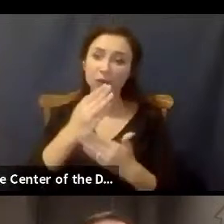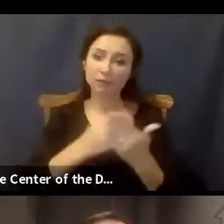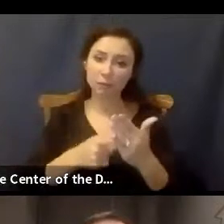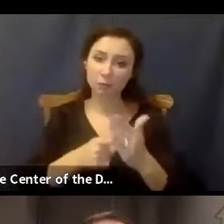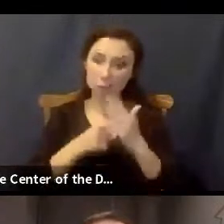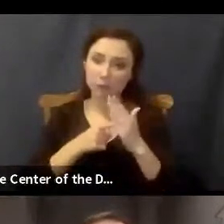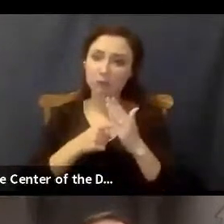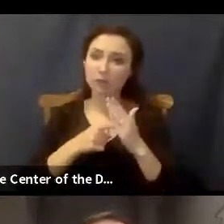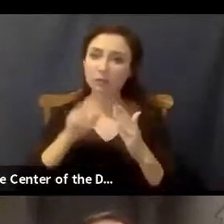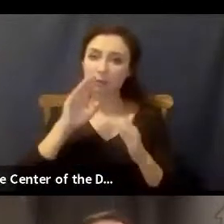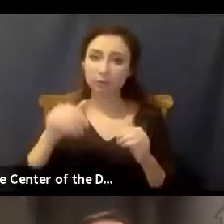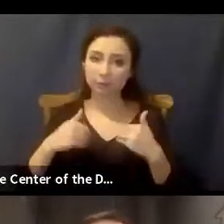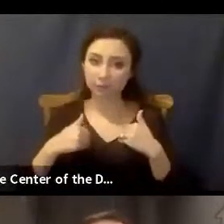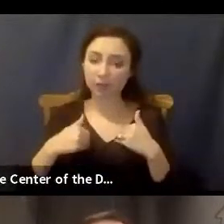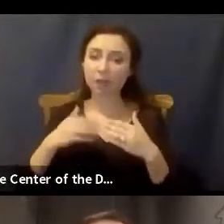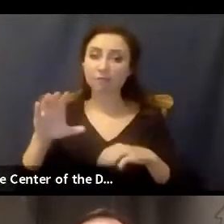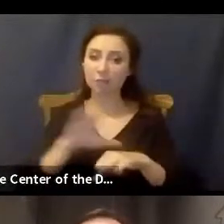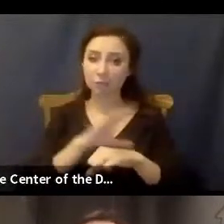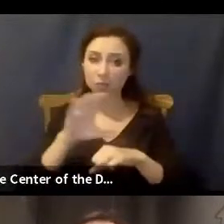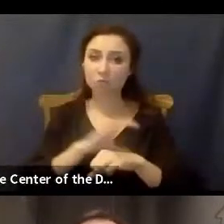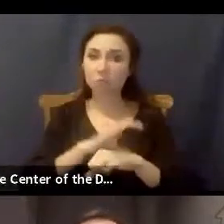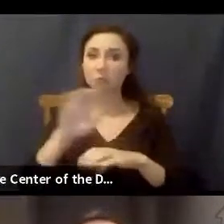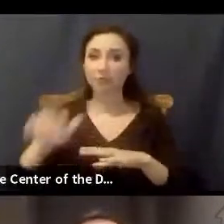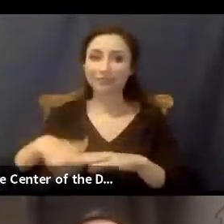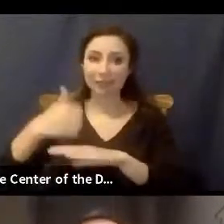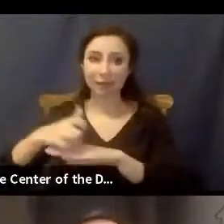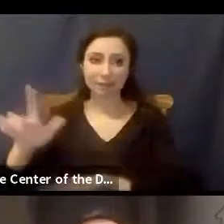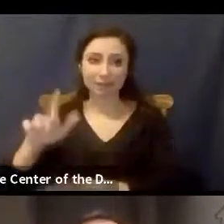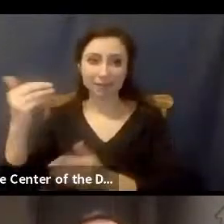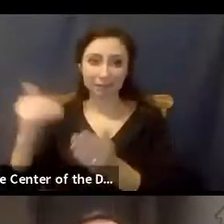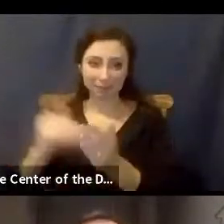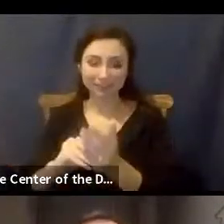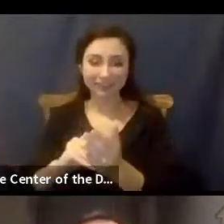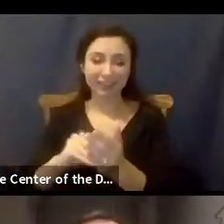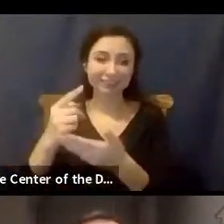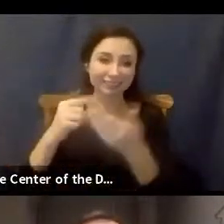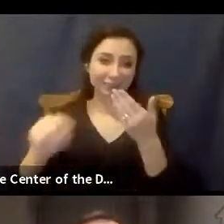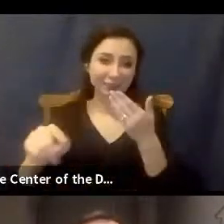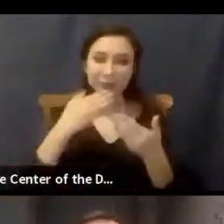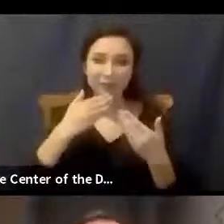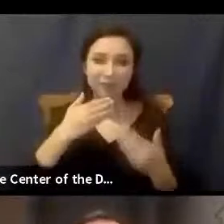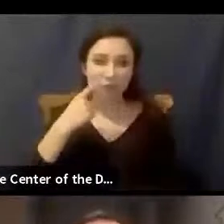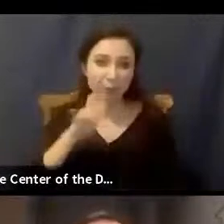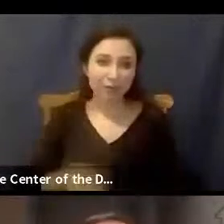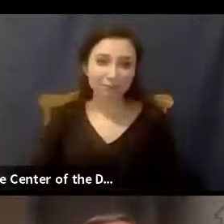we will have the computers back in the library. So I'd like to thank her for bringing that to our attention.